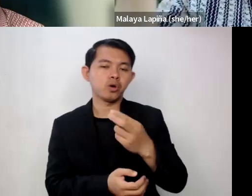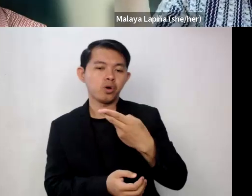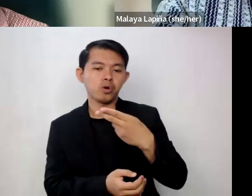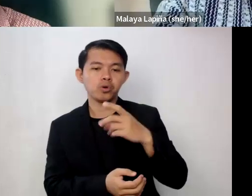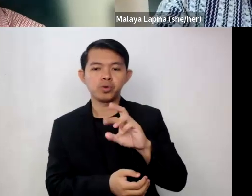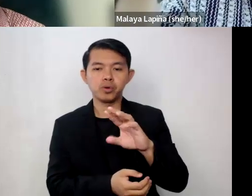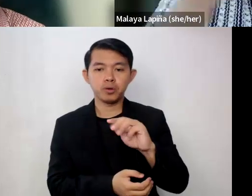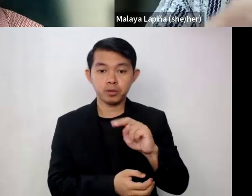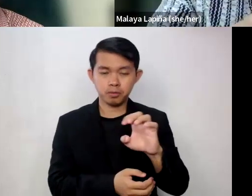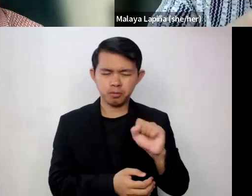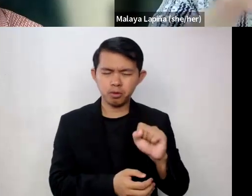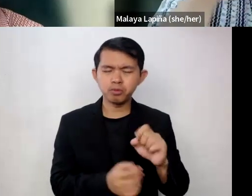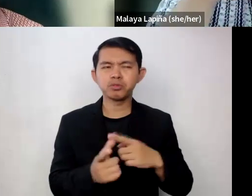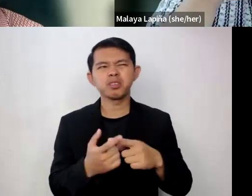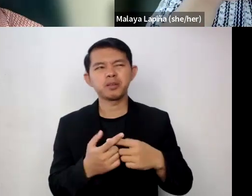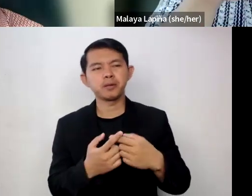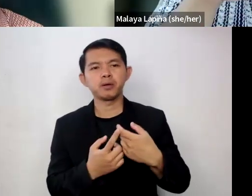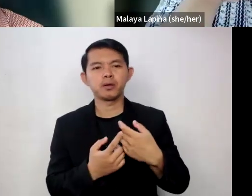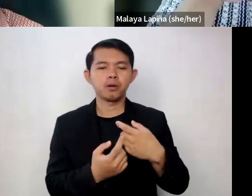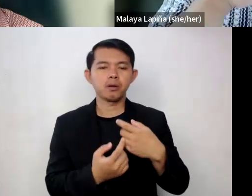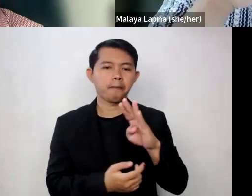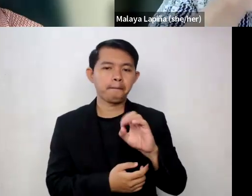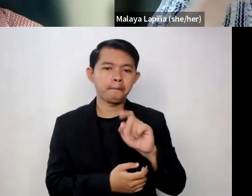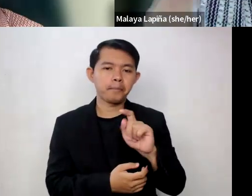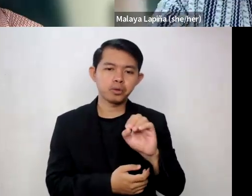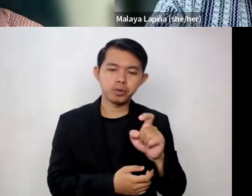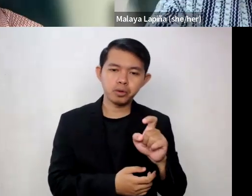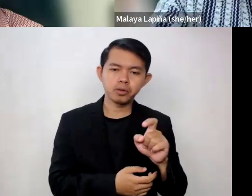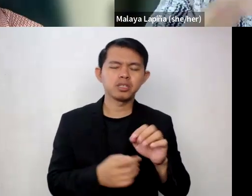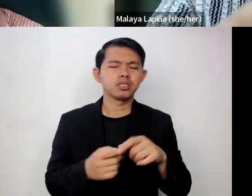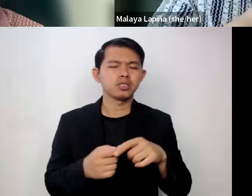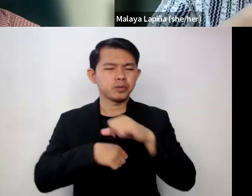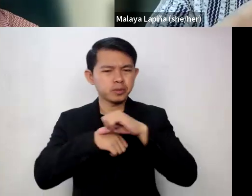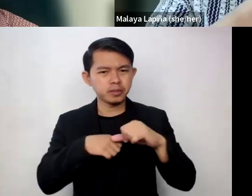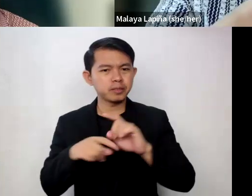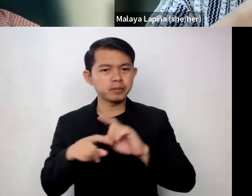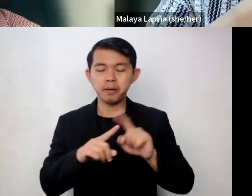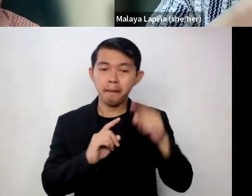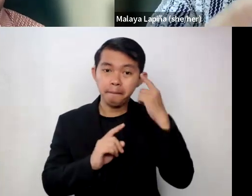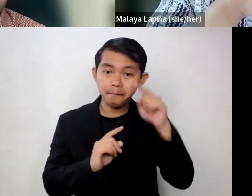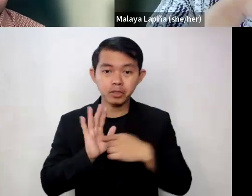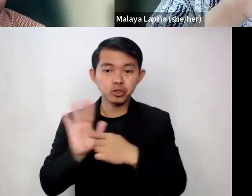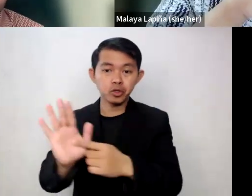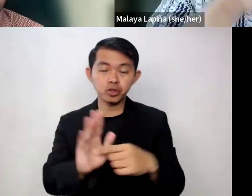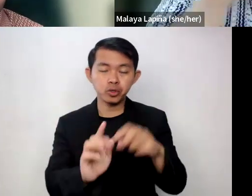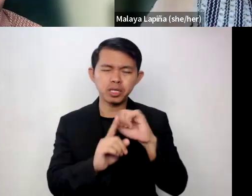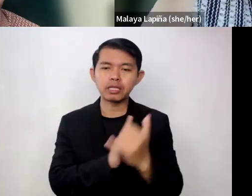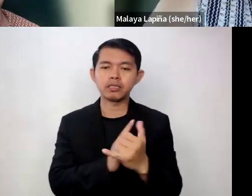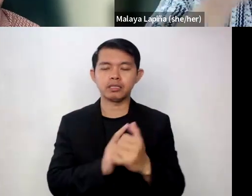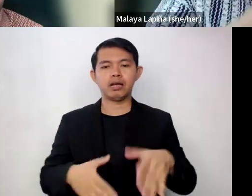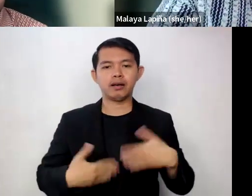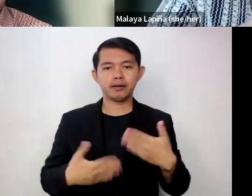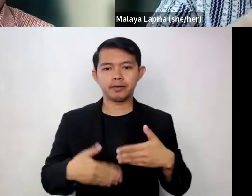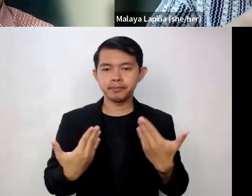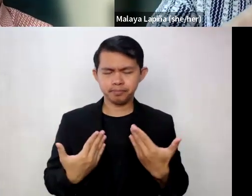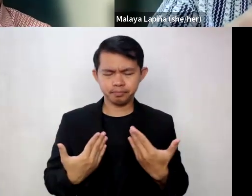surgeries, no, bottom or top surgeries, just to please the society, in short. And I think you need to